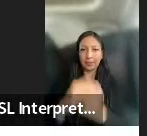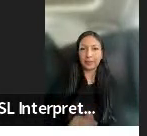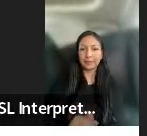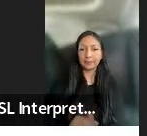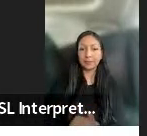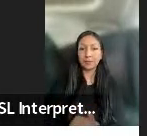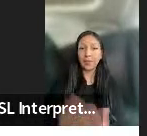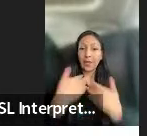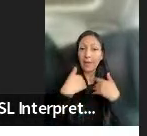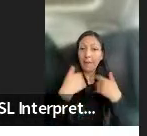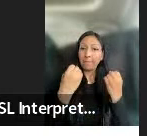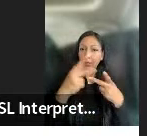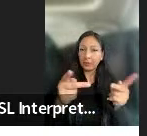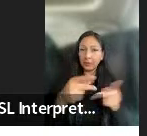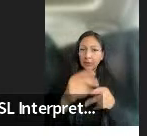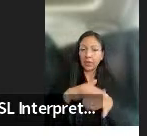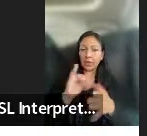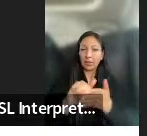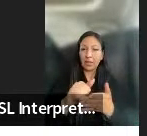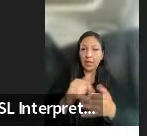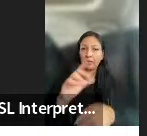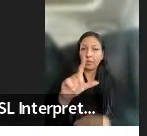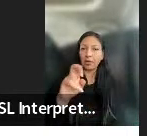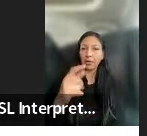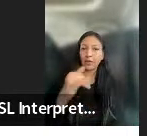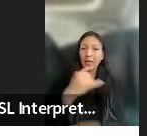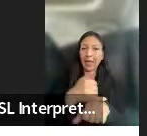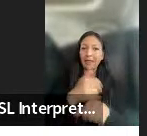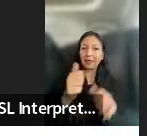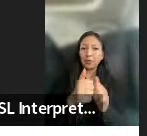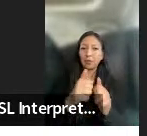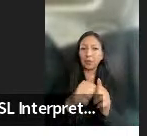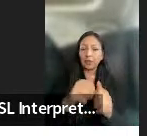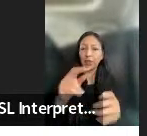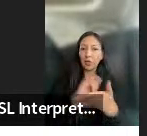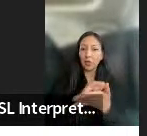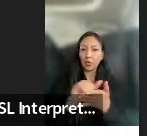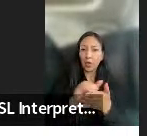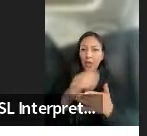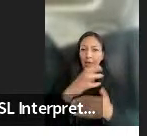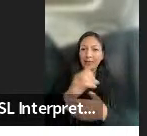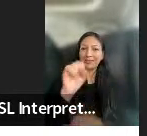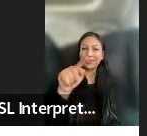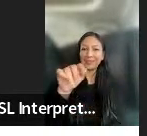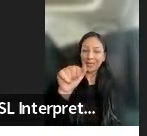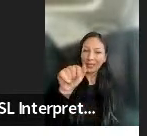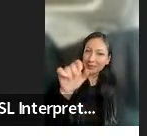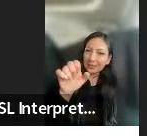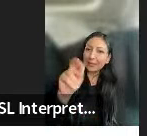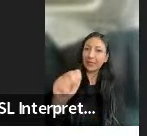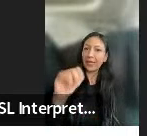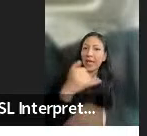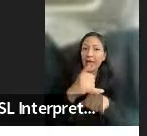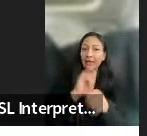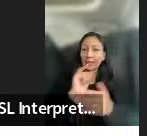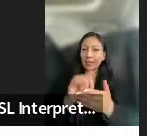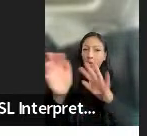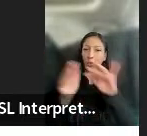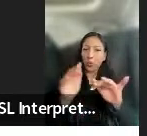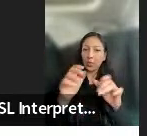There are many places along the Long Island Sound, as well as New York Harbor and southern Staten Island, where the wind speeds are sufficient to